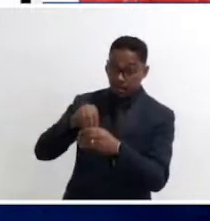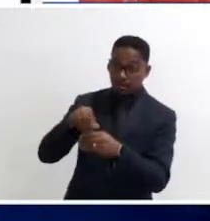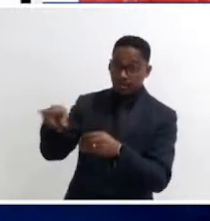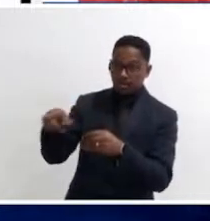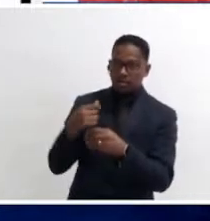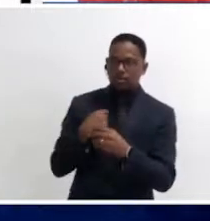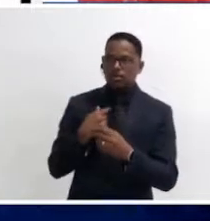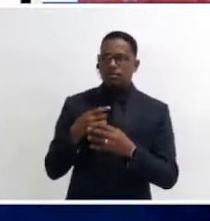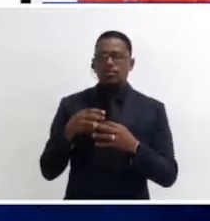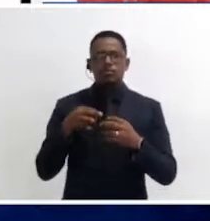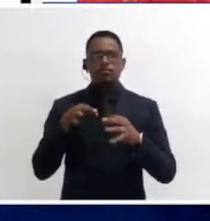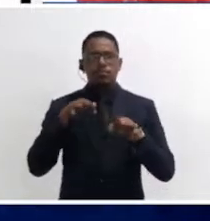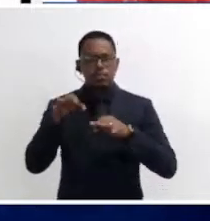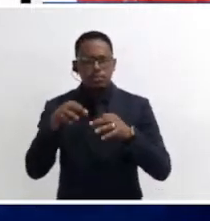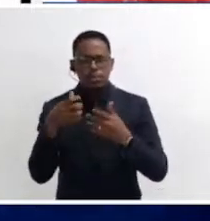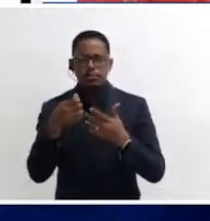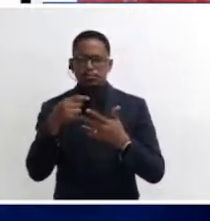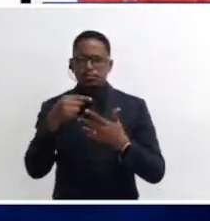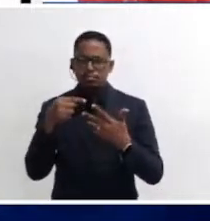field.